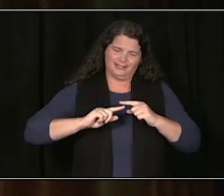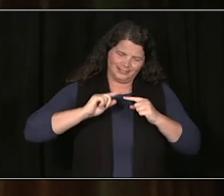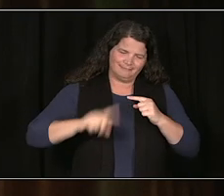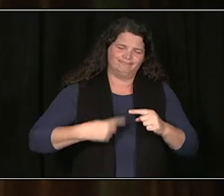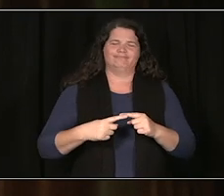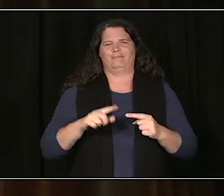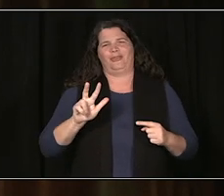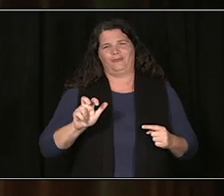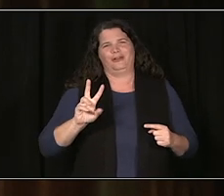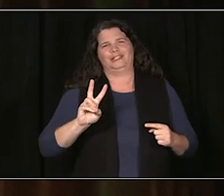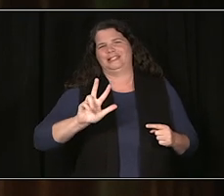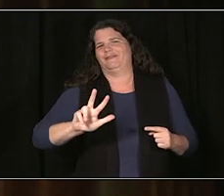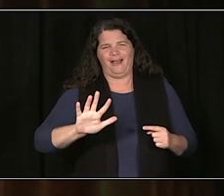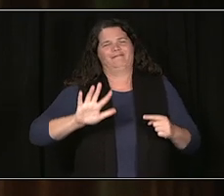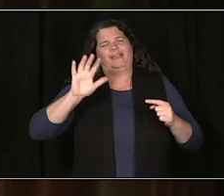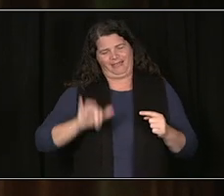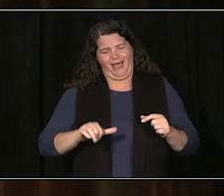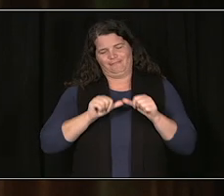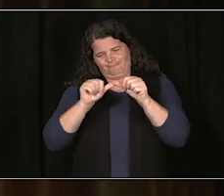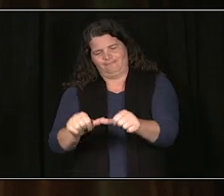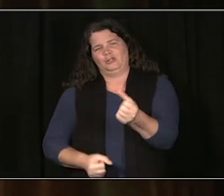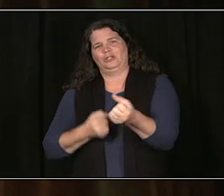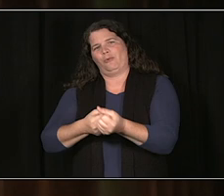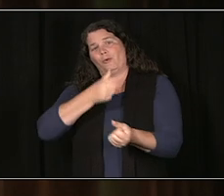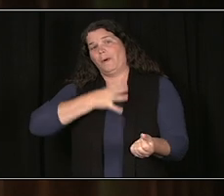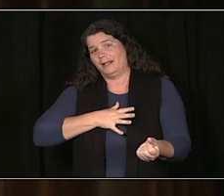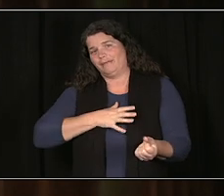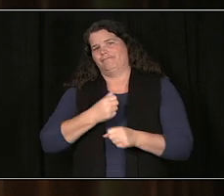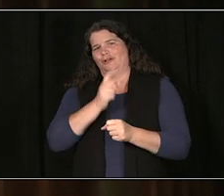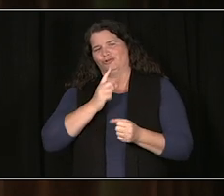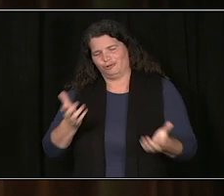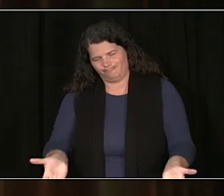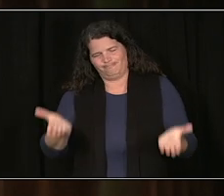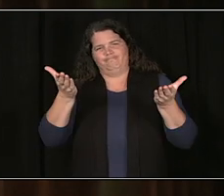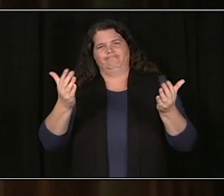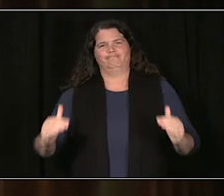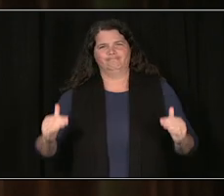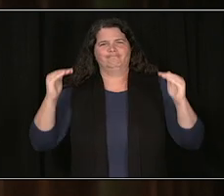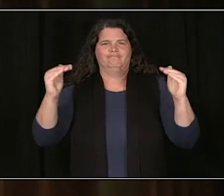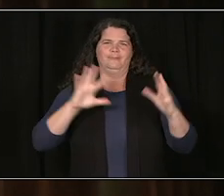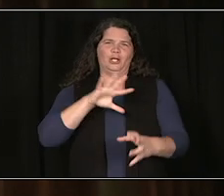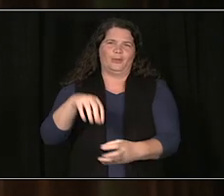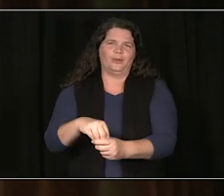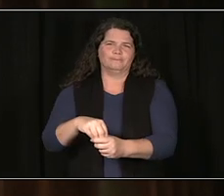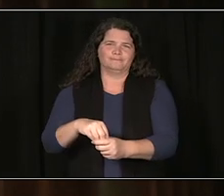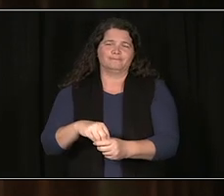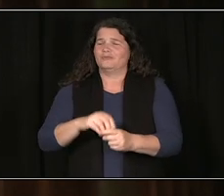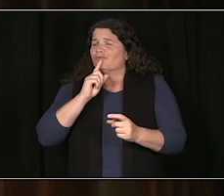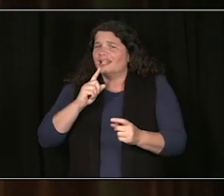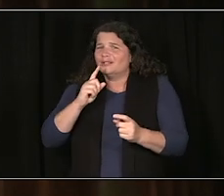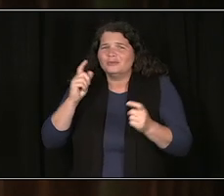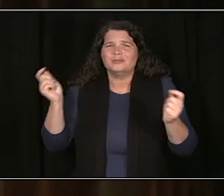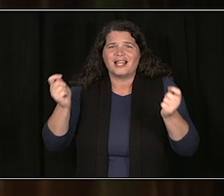365-day-a-year endeavor to support women and lift them up and just celebrate their